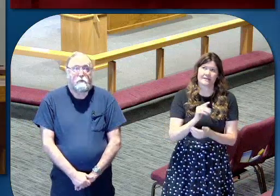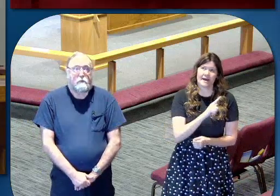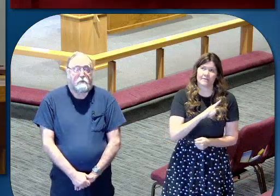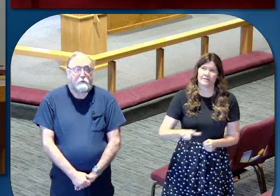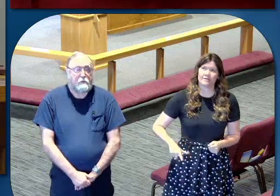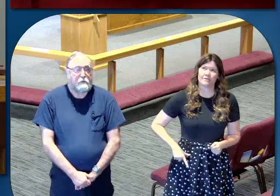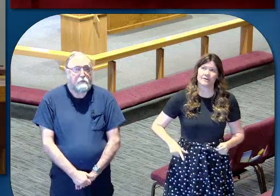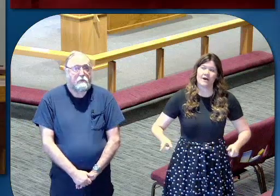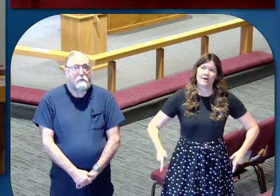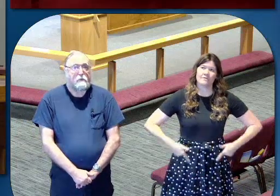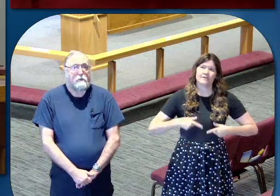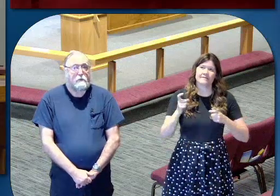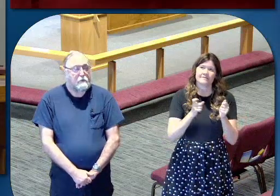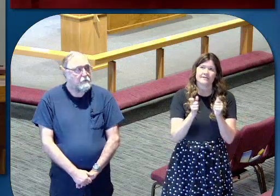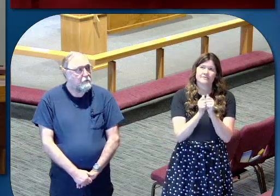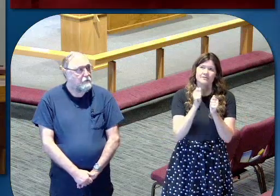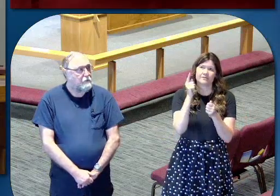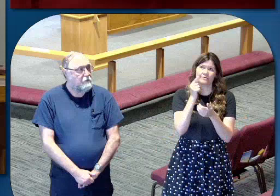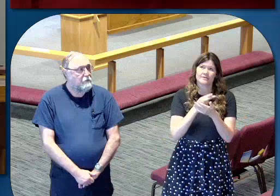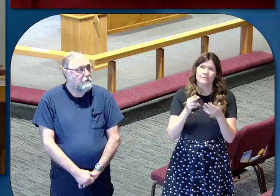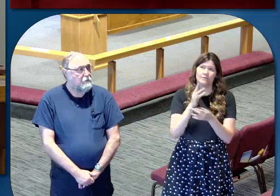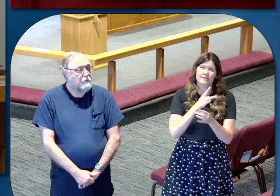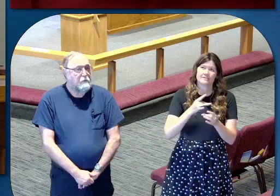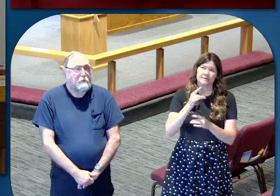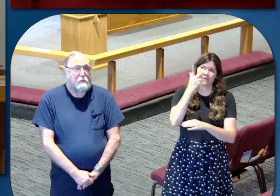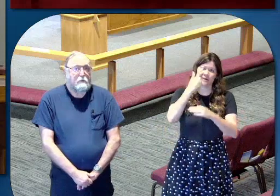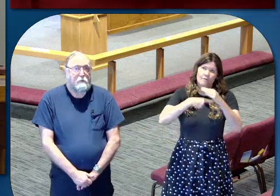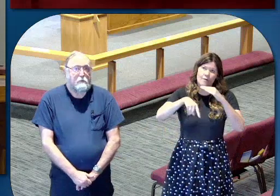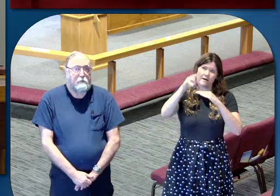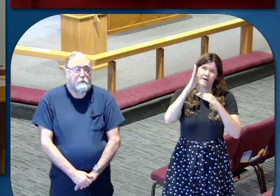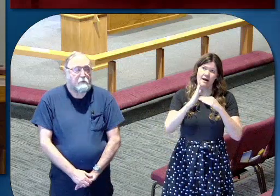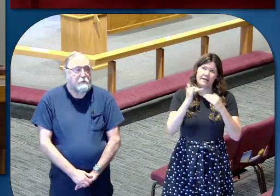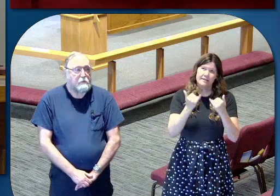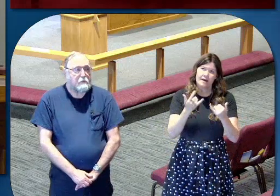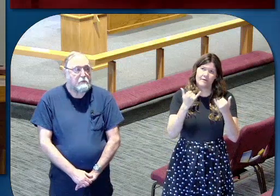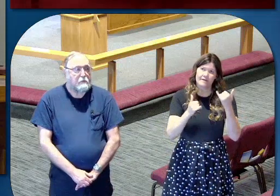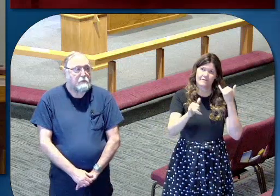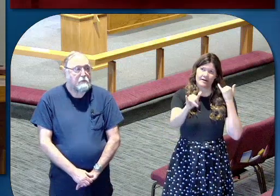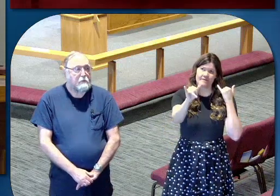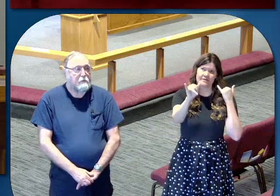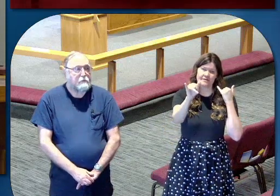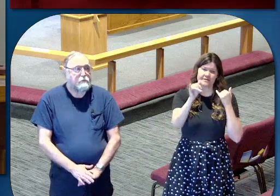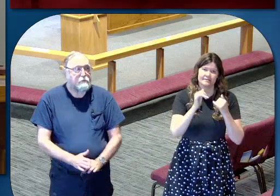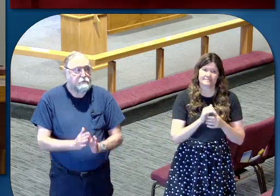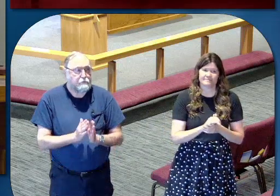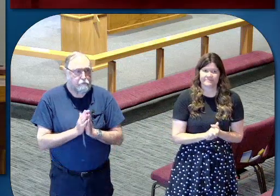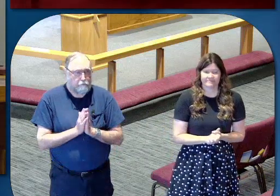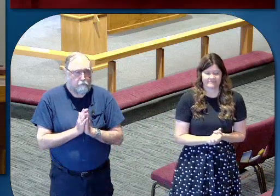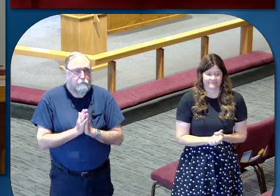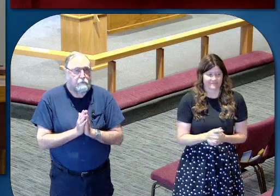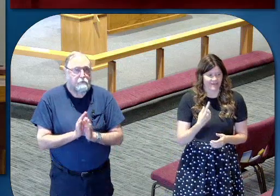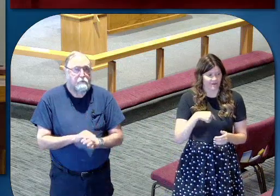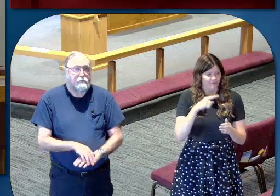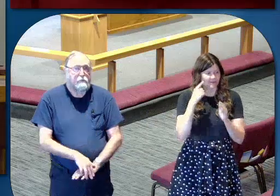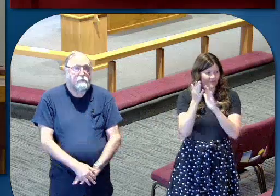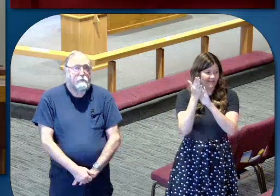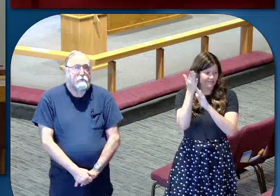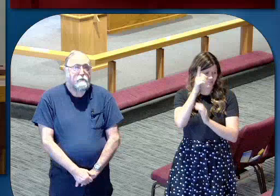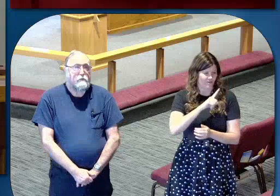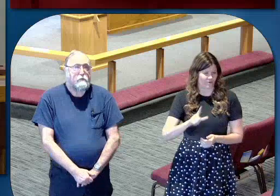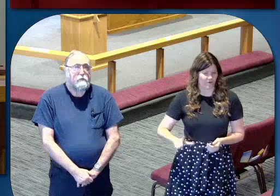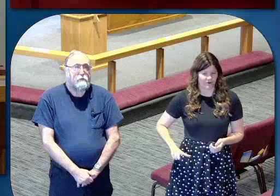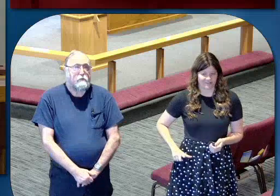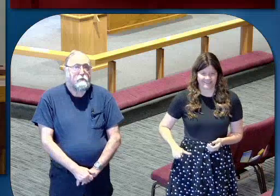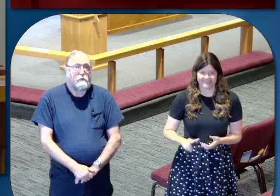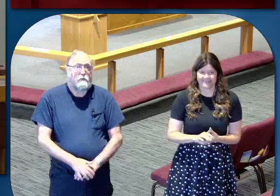lives and reigns with you in the Holy Spirit, one God, now and forever. Amen. Let us bless the Lord.